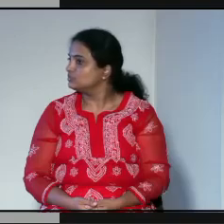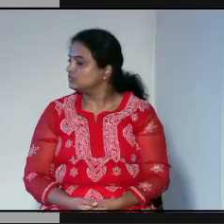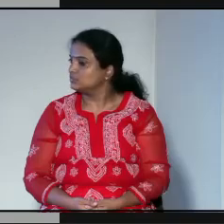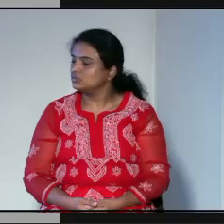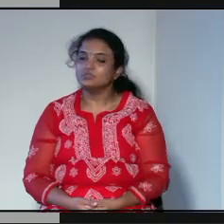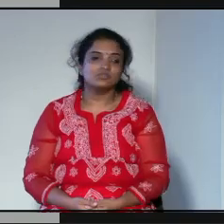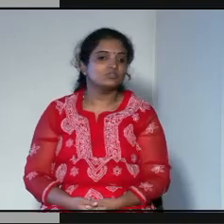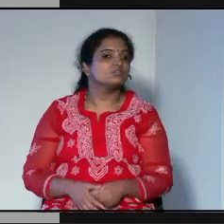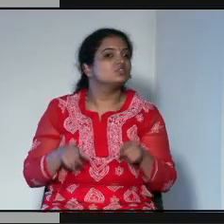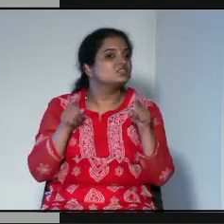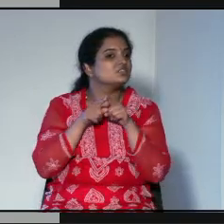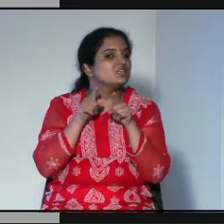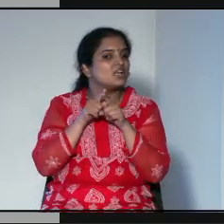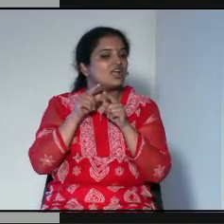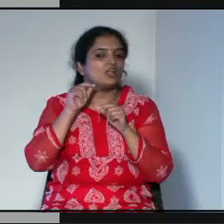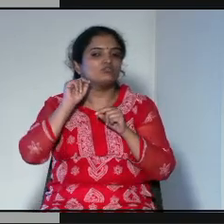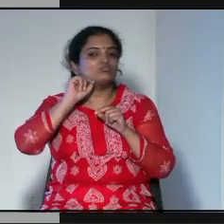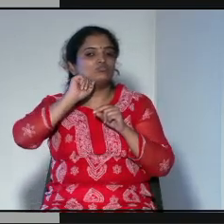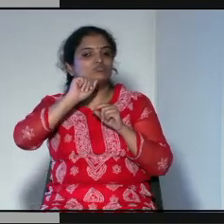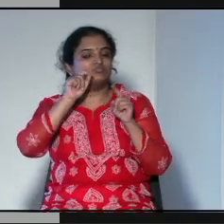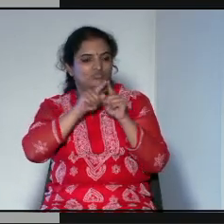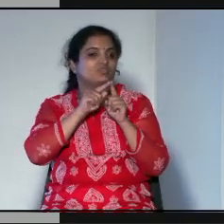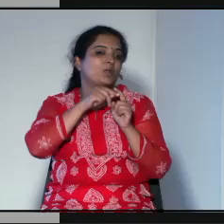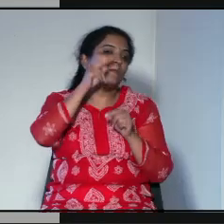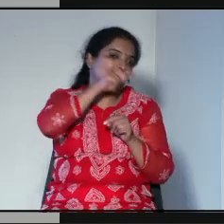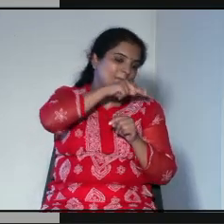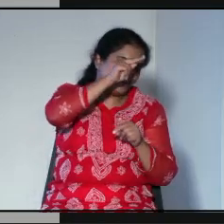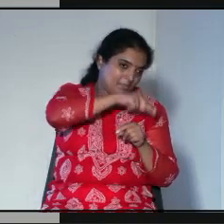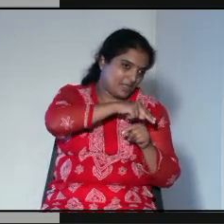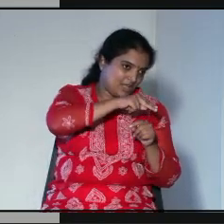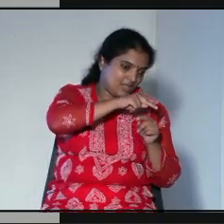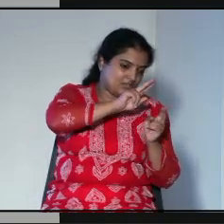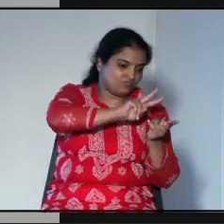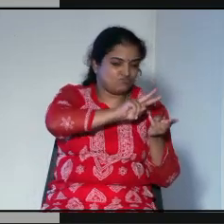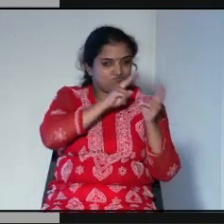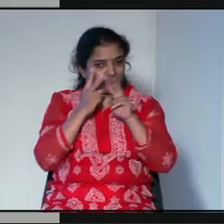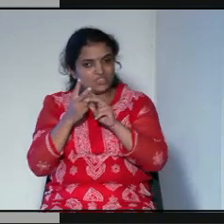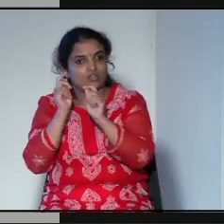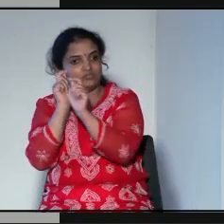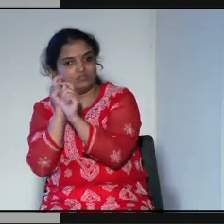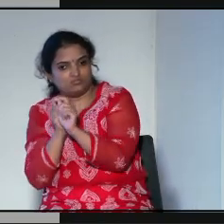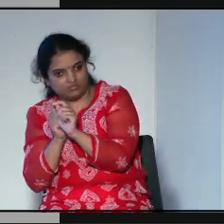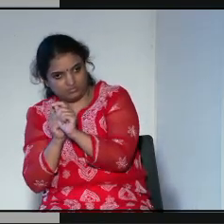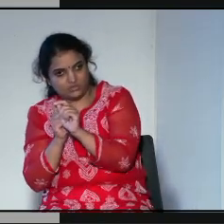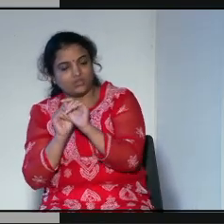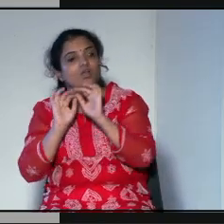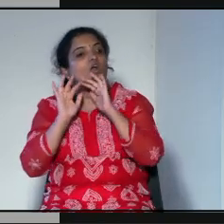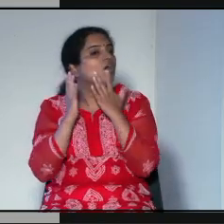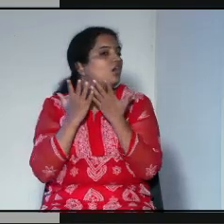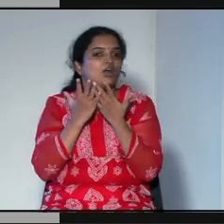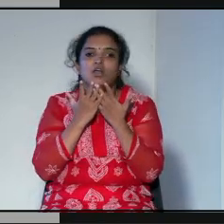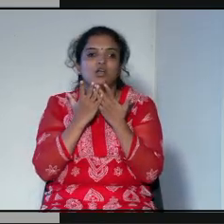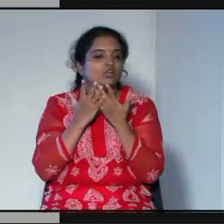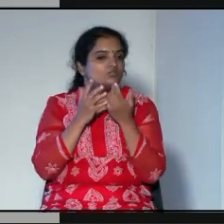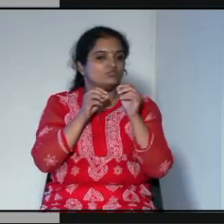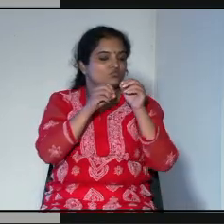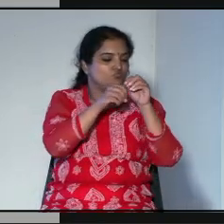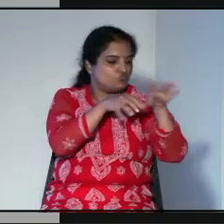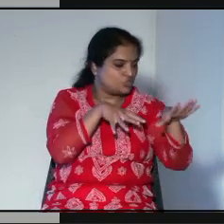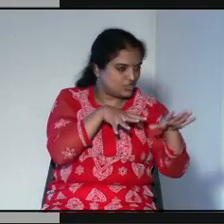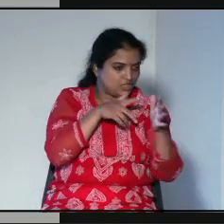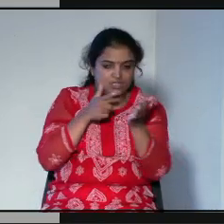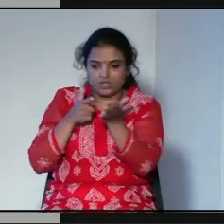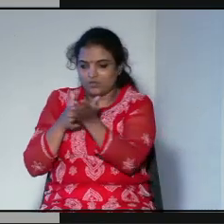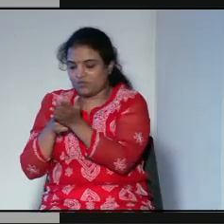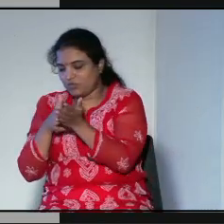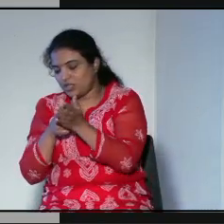The rhythms of work spill from her paintings to her sculptures and from rural into urban settings. Boatmen